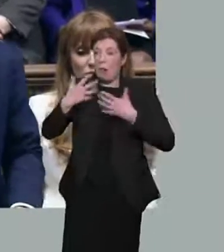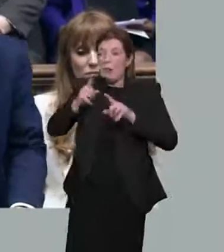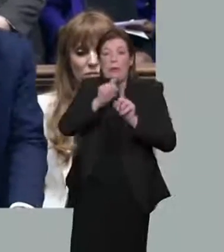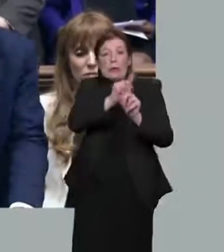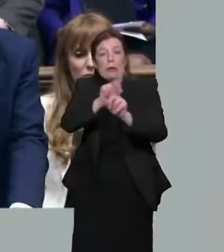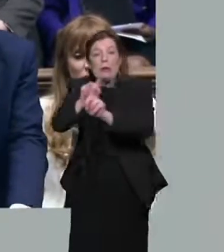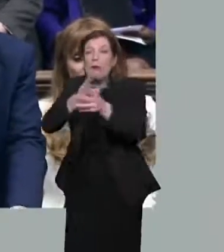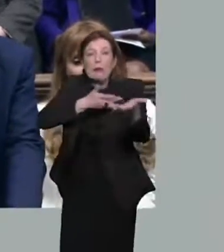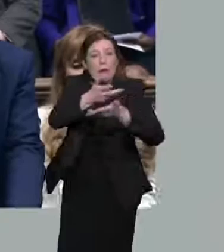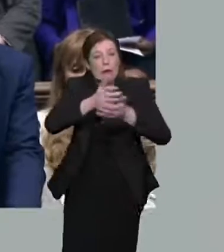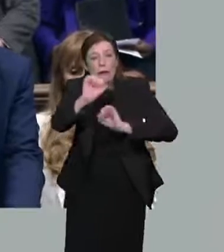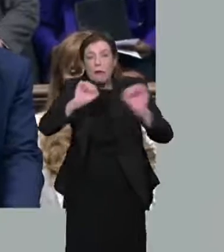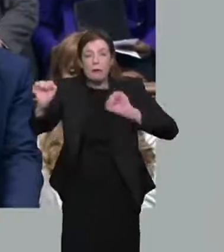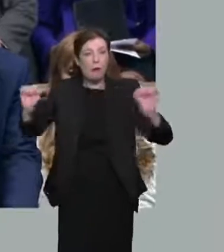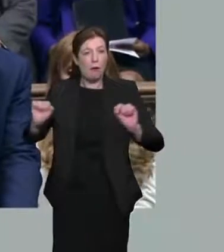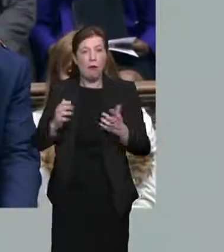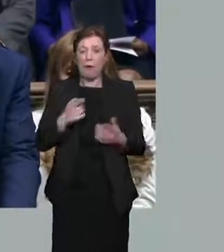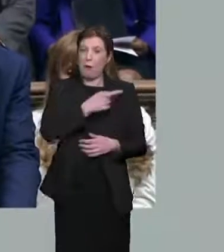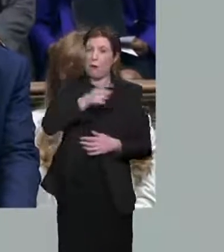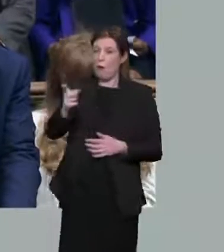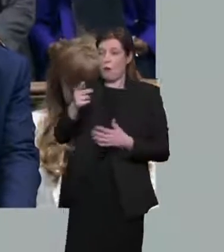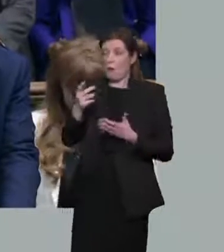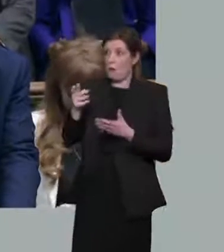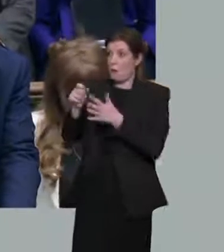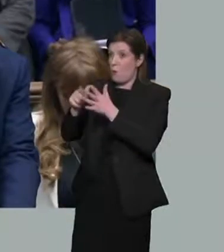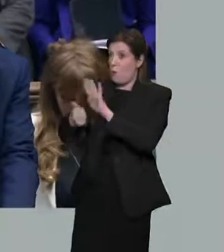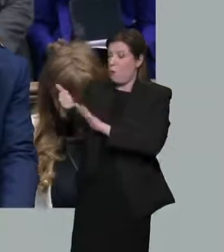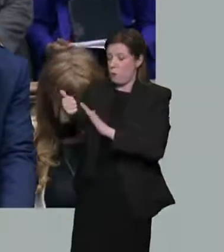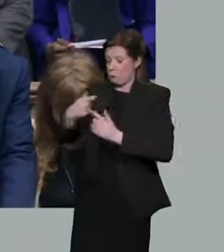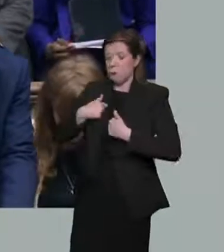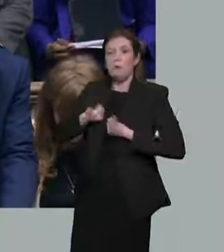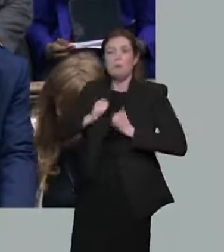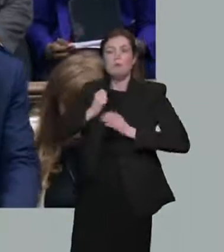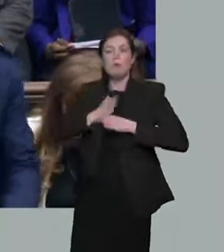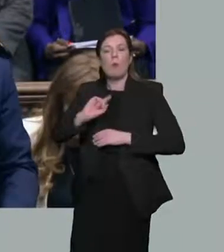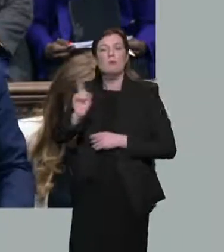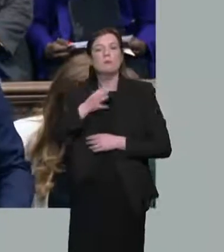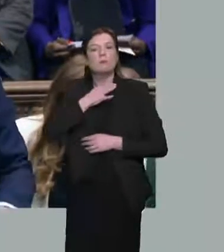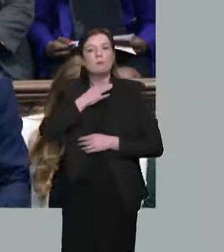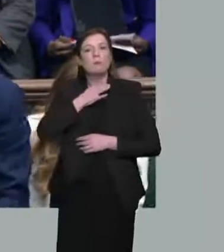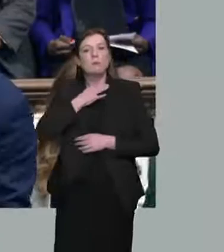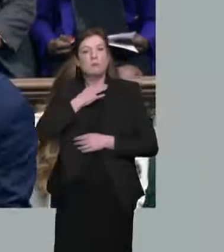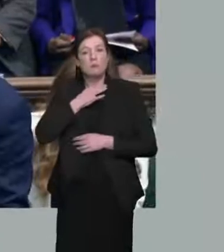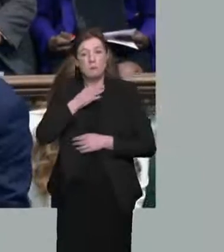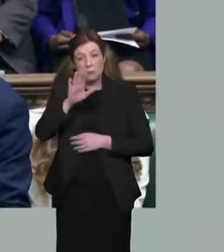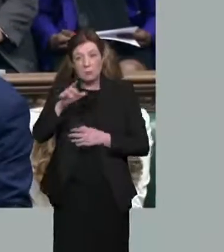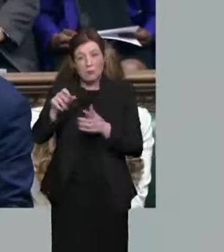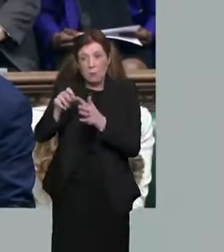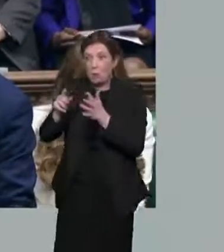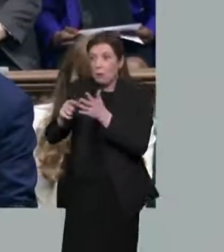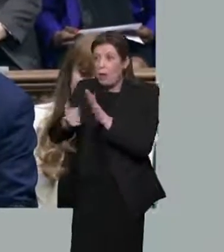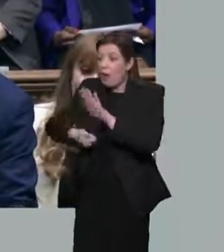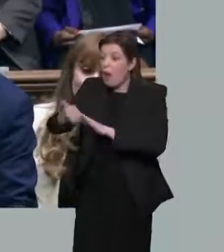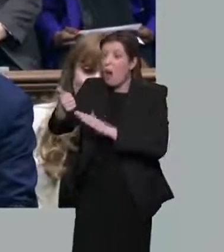engineers, deckhands and sailors. They're all worried about what this means for them. This morning, one of them said to me, if P&O can get away with